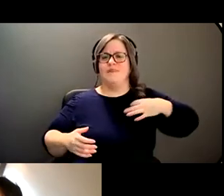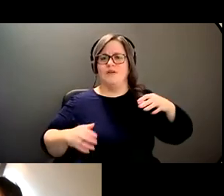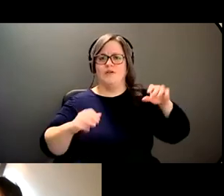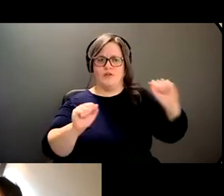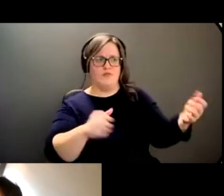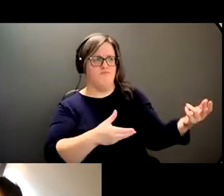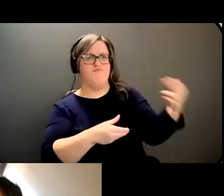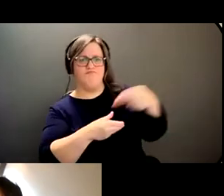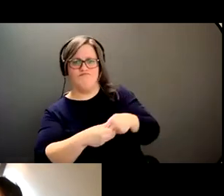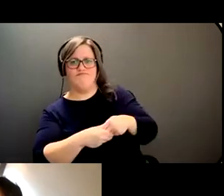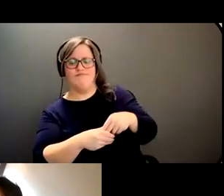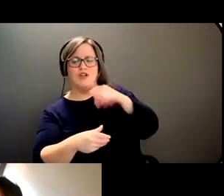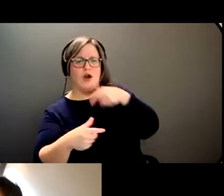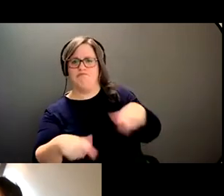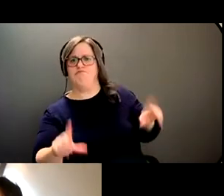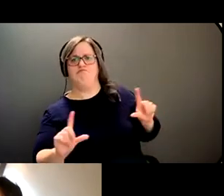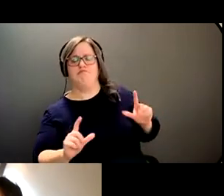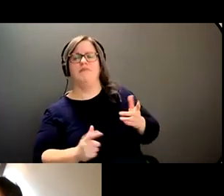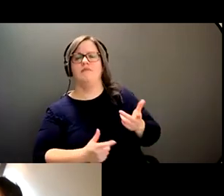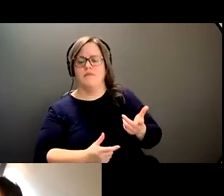allow. And additionally,